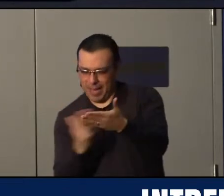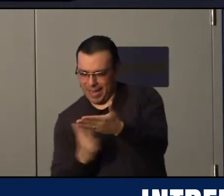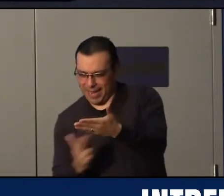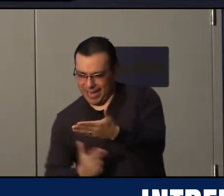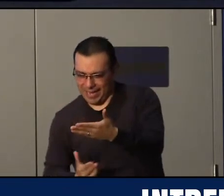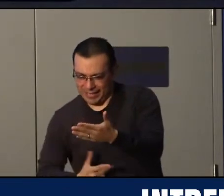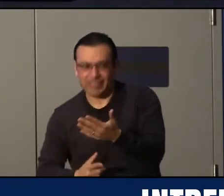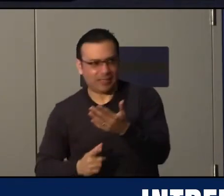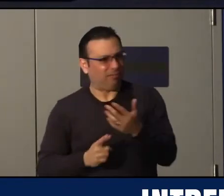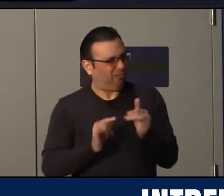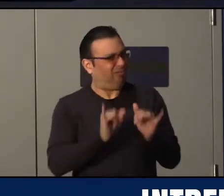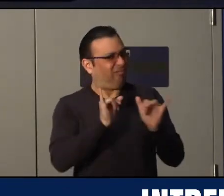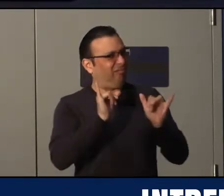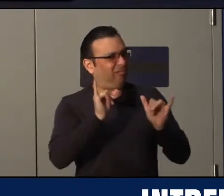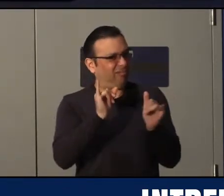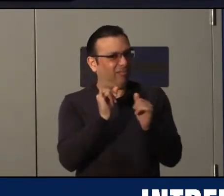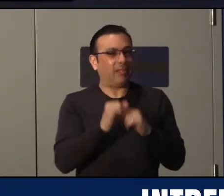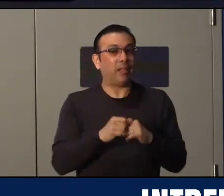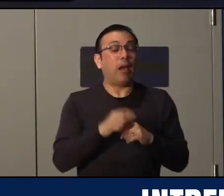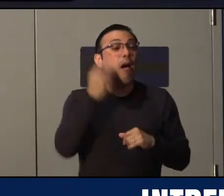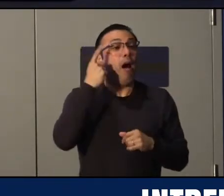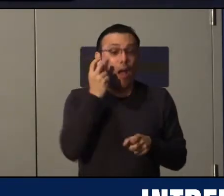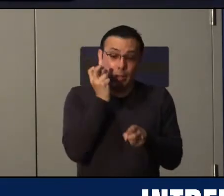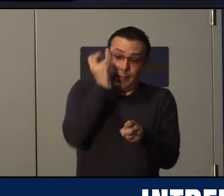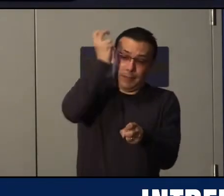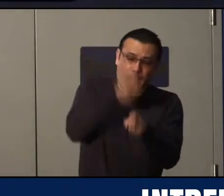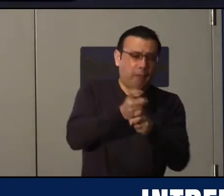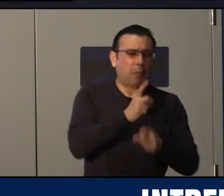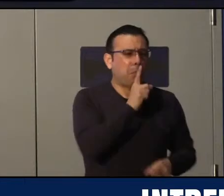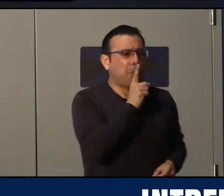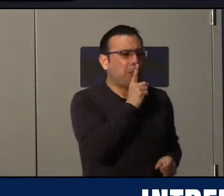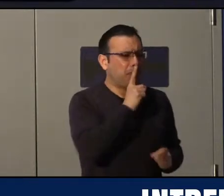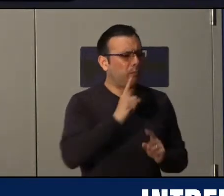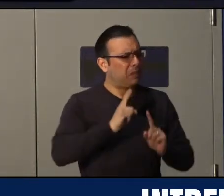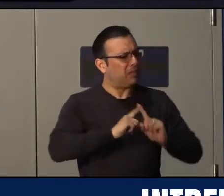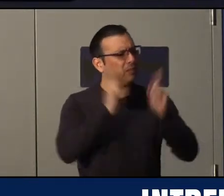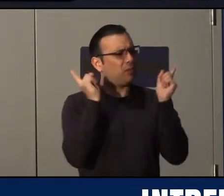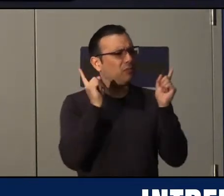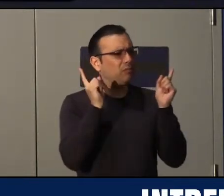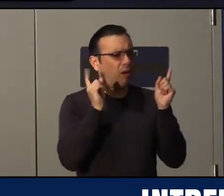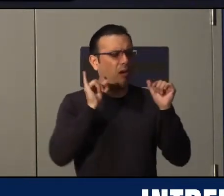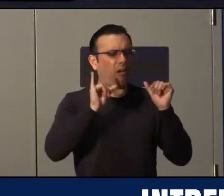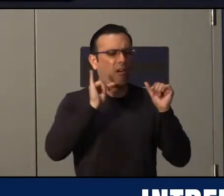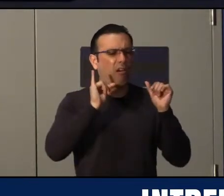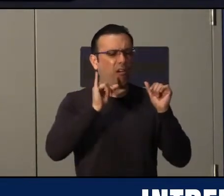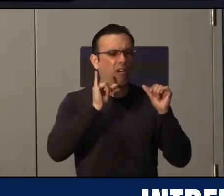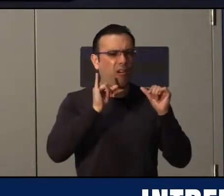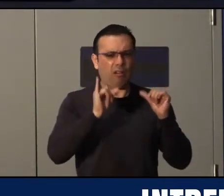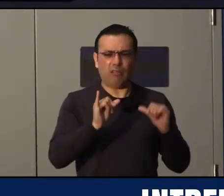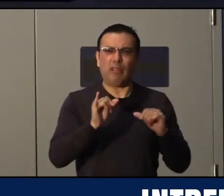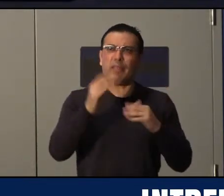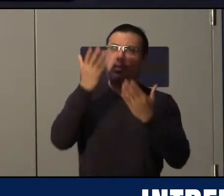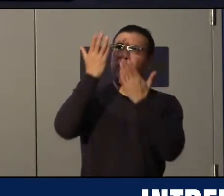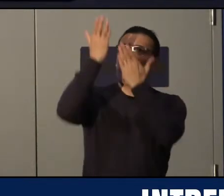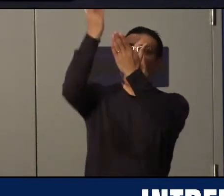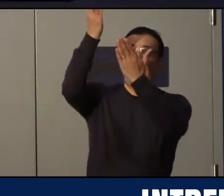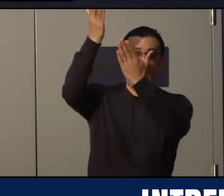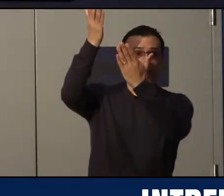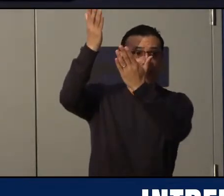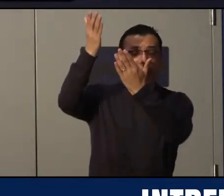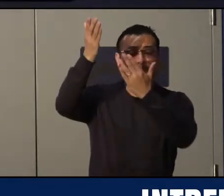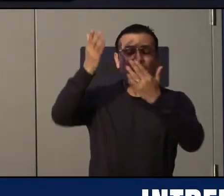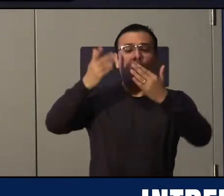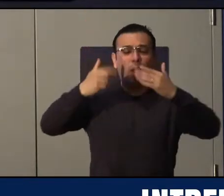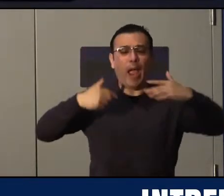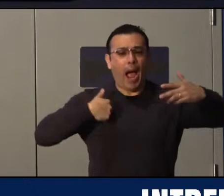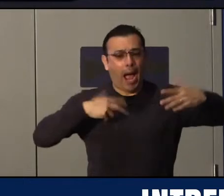more difficult. It was just different. And you had to take into account all of these kind of subtleties of what floating